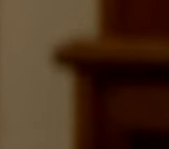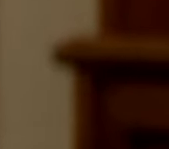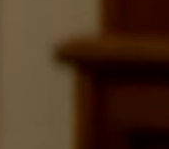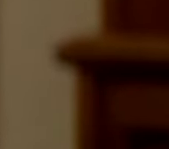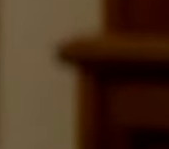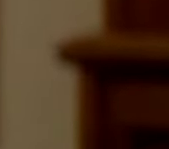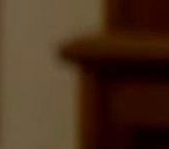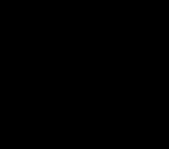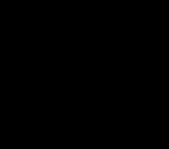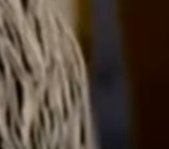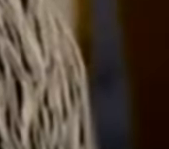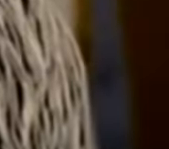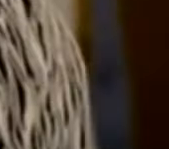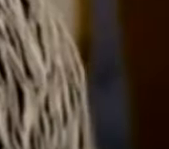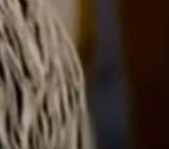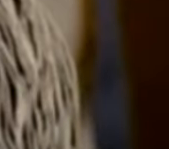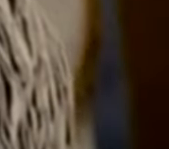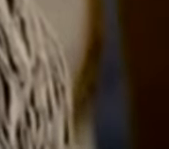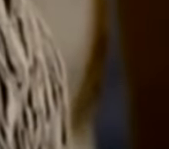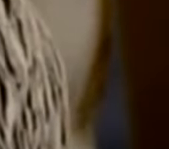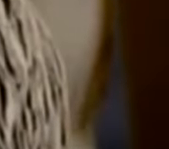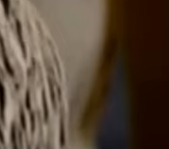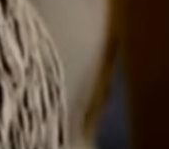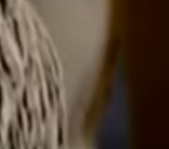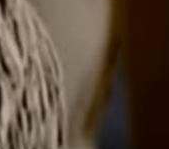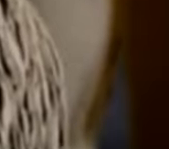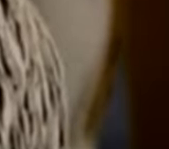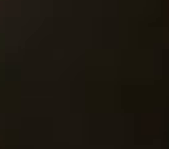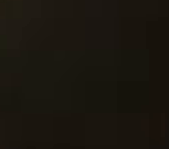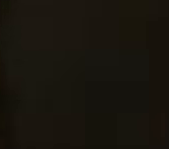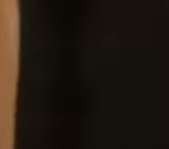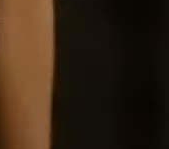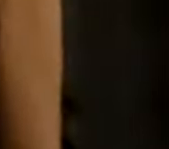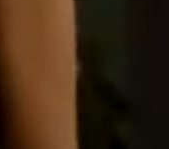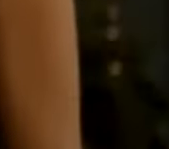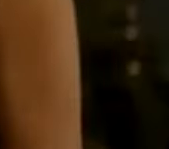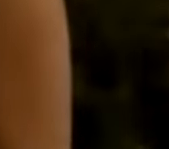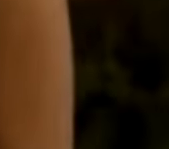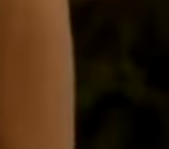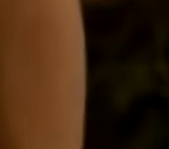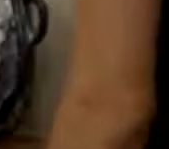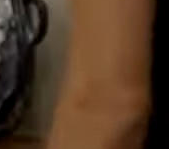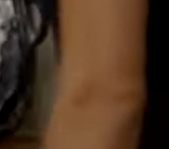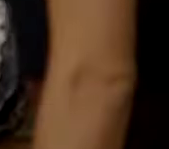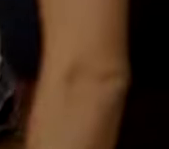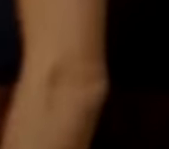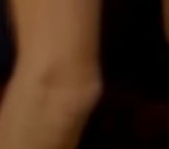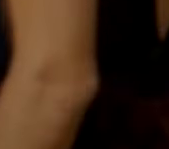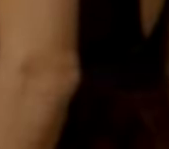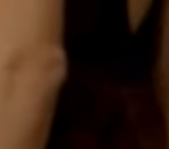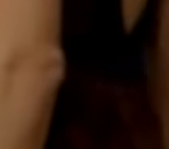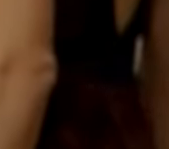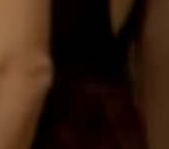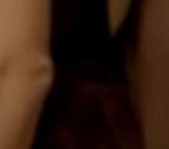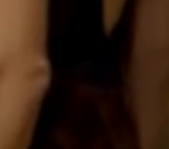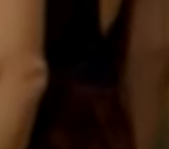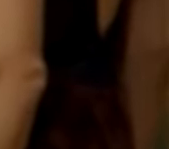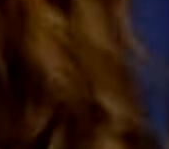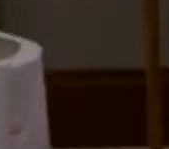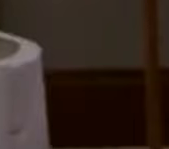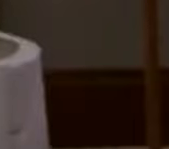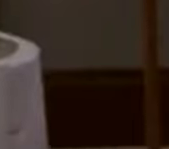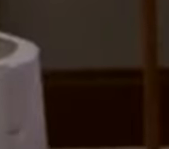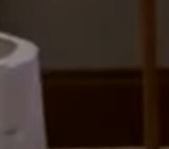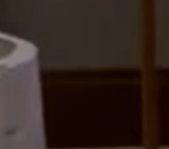that my son signed, as I asked of you. Do you have it? I am the lady of this house. No, forgive me. You were. Not